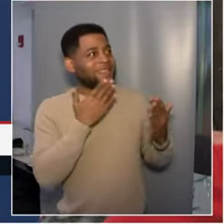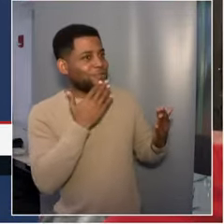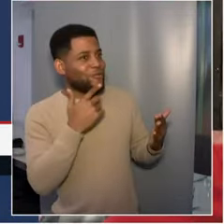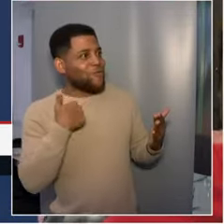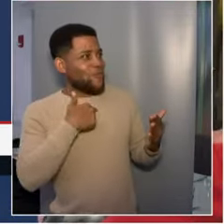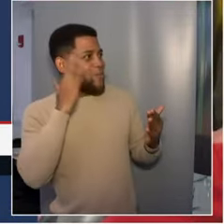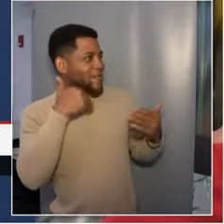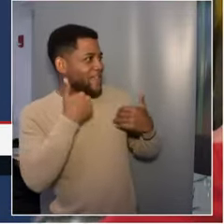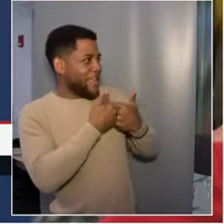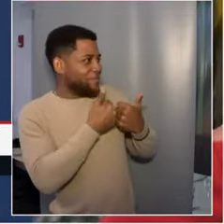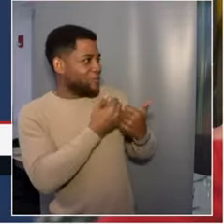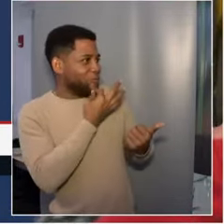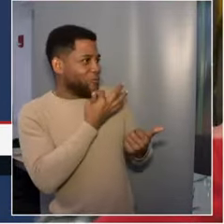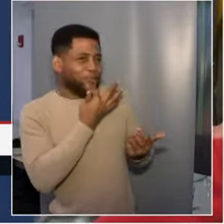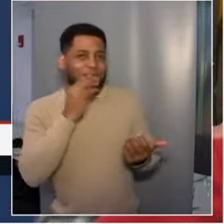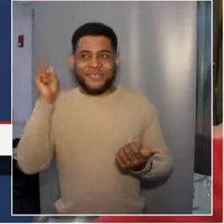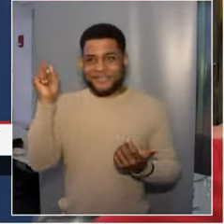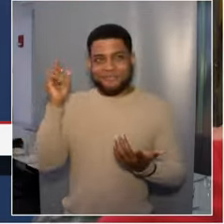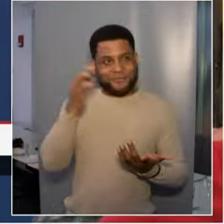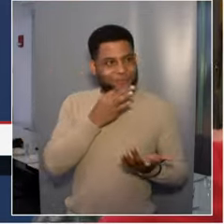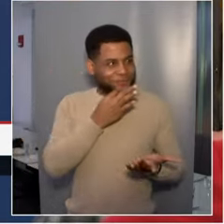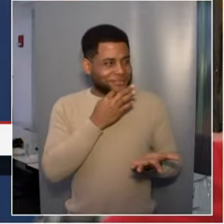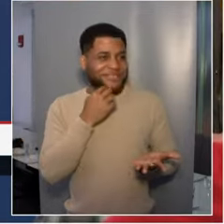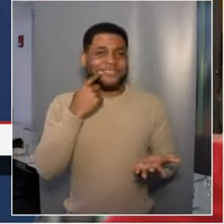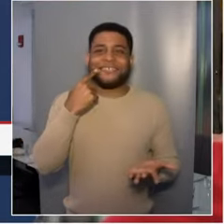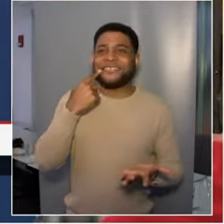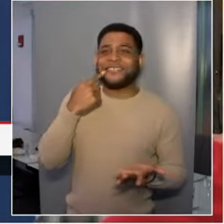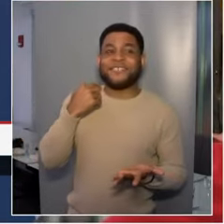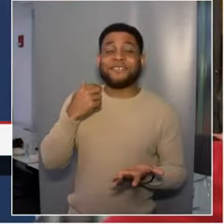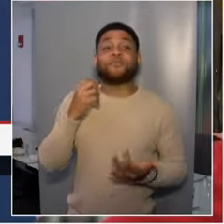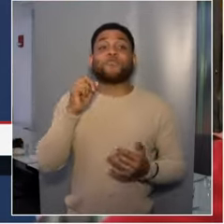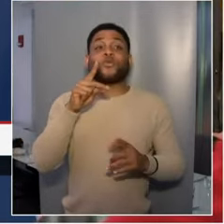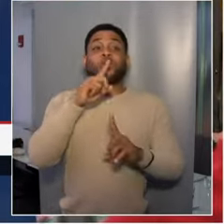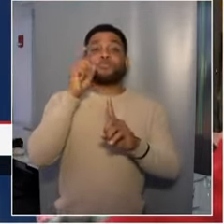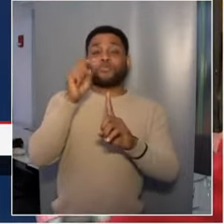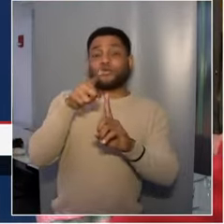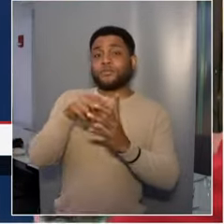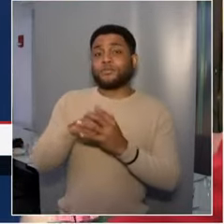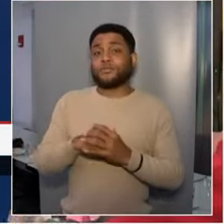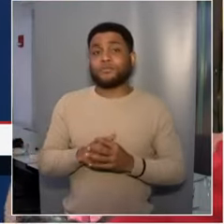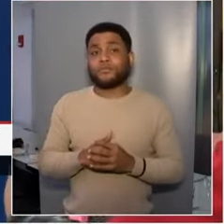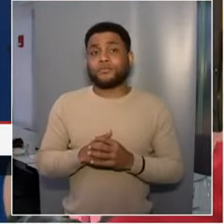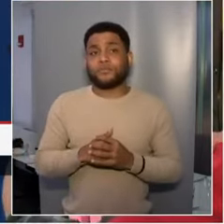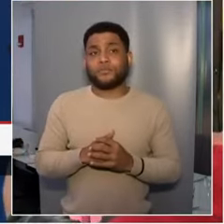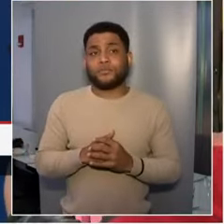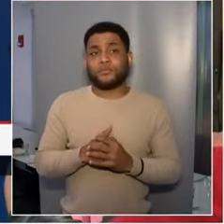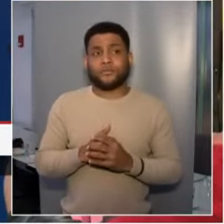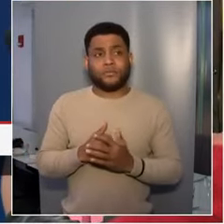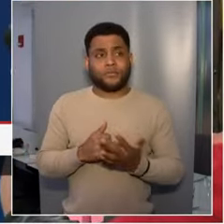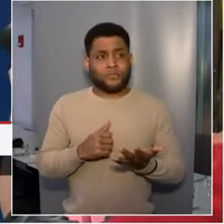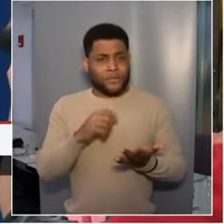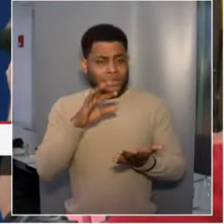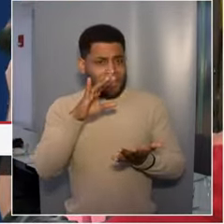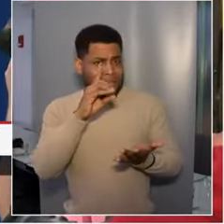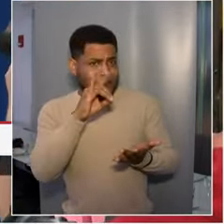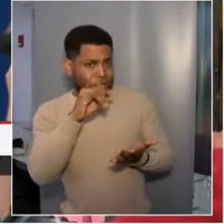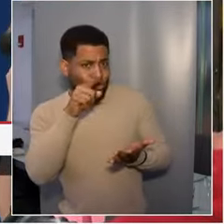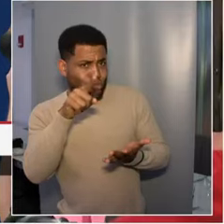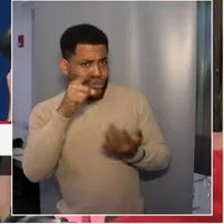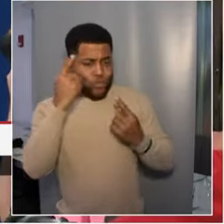Thank you all for your time. Mr. Leon says, did you ever consider spearheading a strictly privately financed deal? And